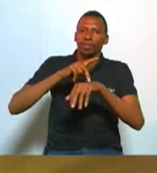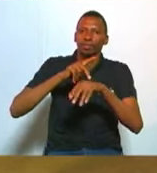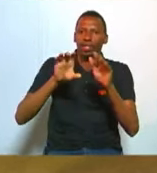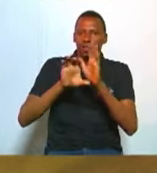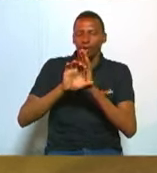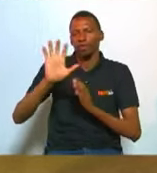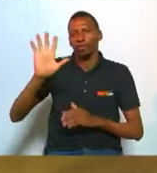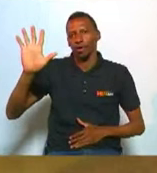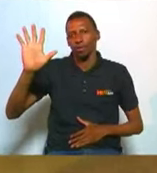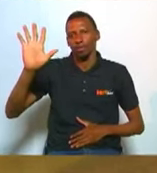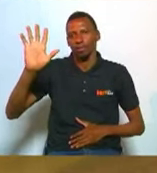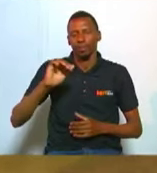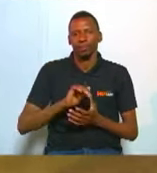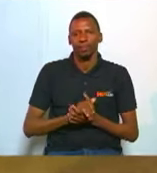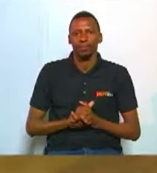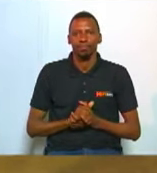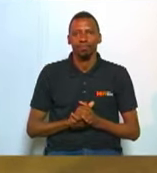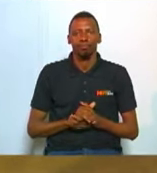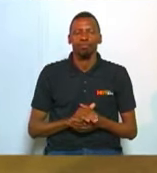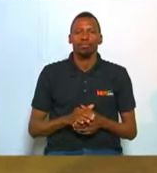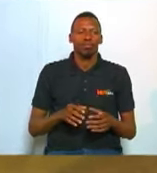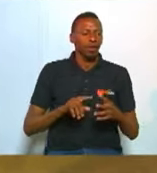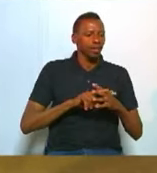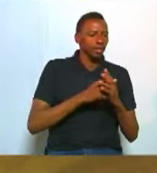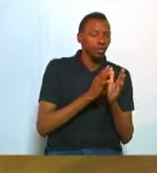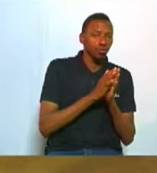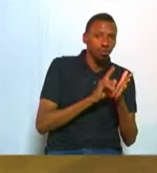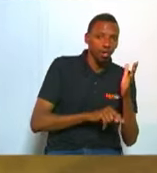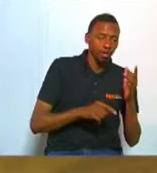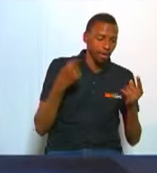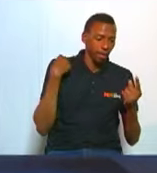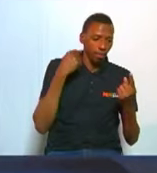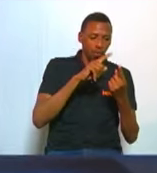knowledge. So we begin with faith.